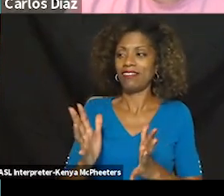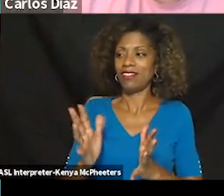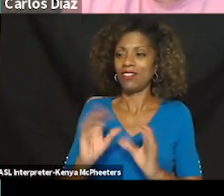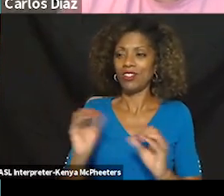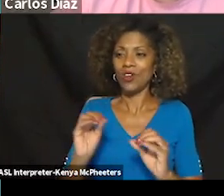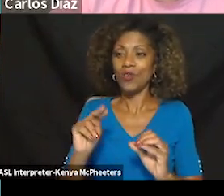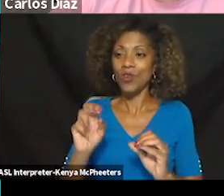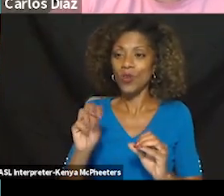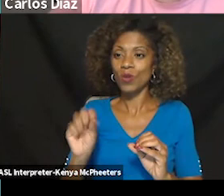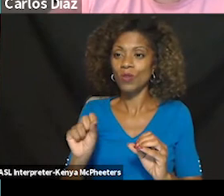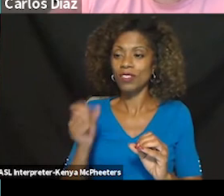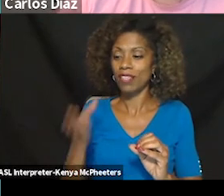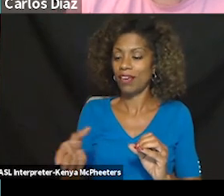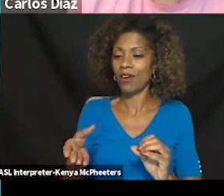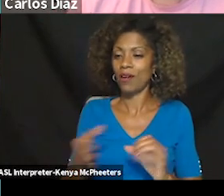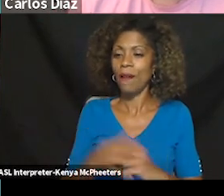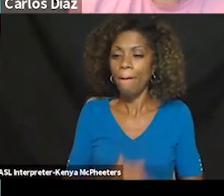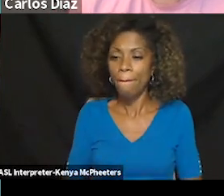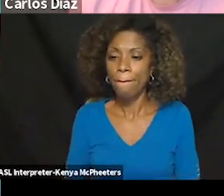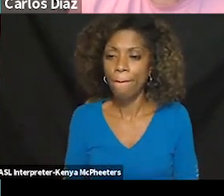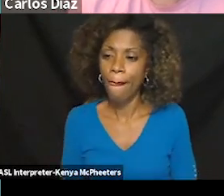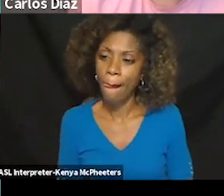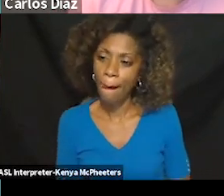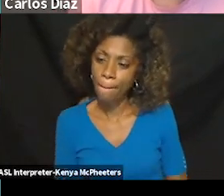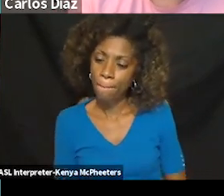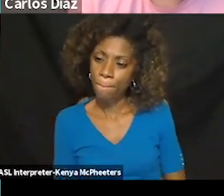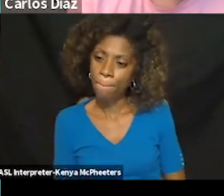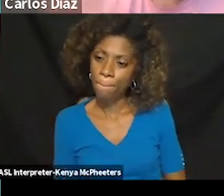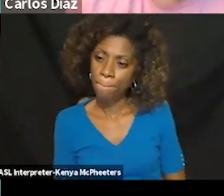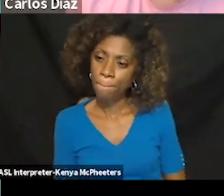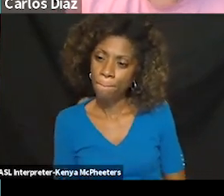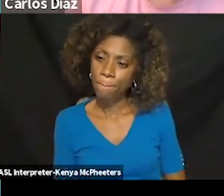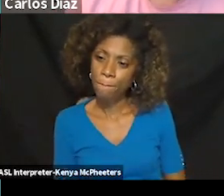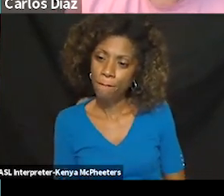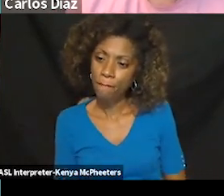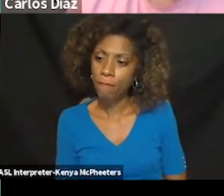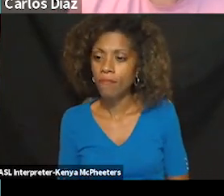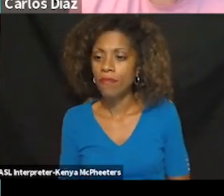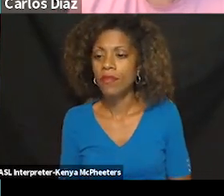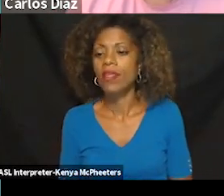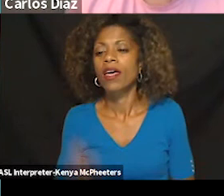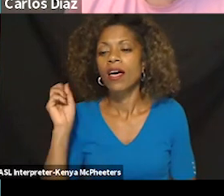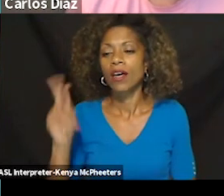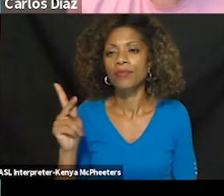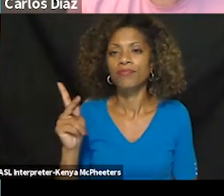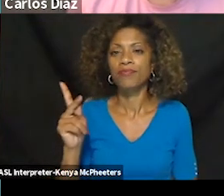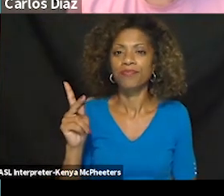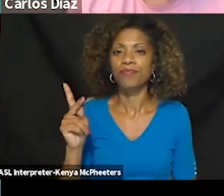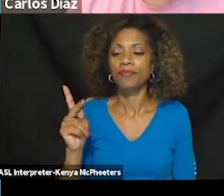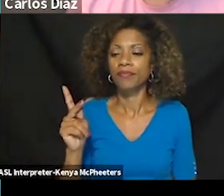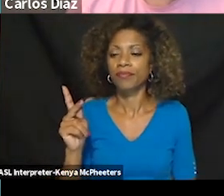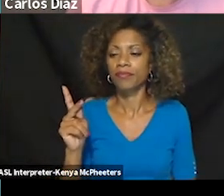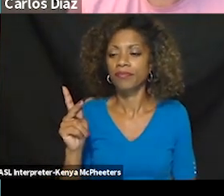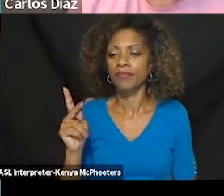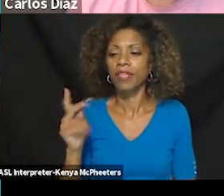in the beginning of the webinar, we've also along created with everything else that Rockefeller Foundation does and with their